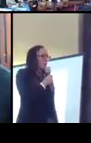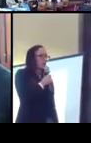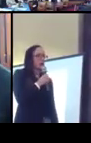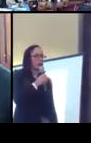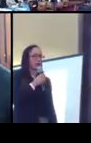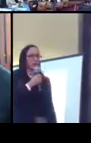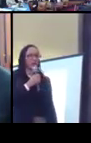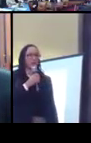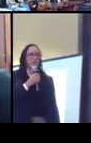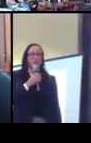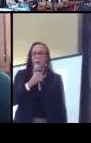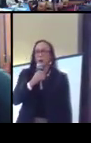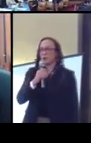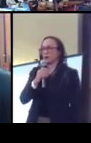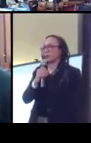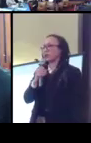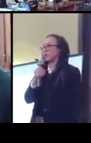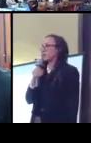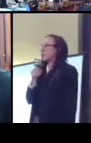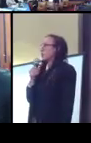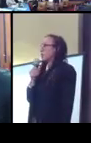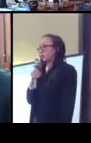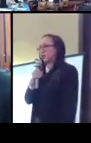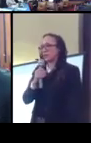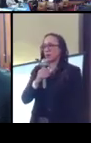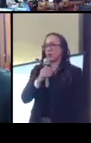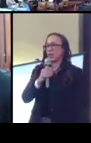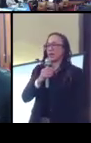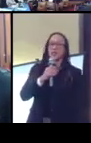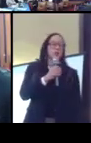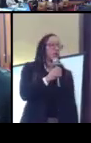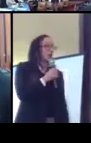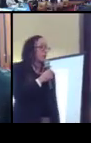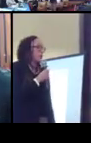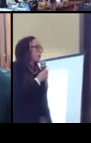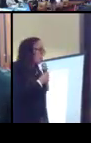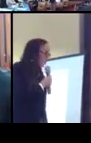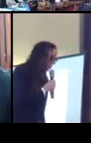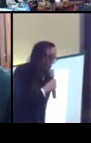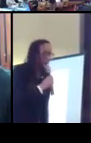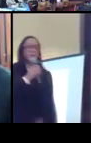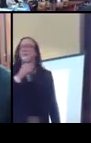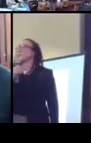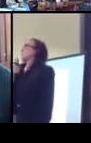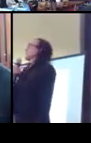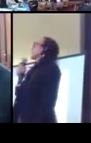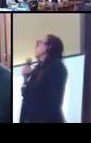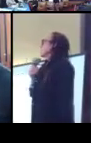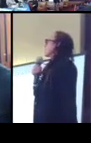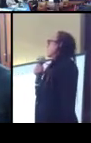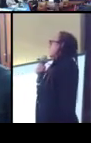all in the room for being a part of this process and partnering with us to create something that is meaningful to you.